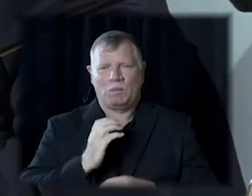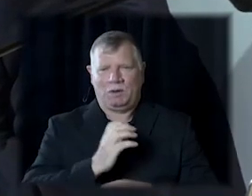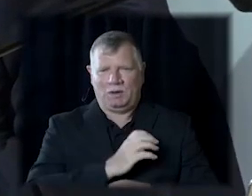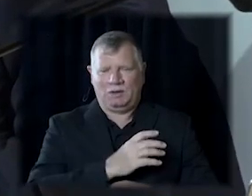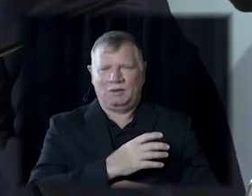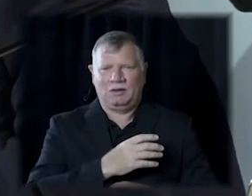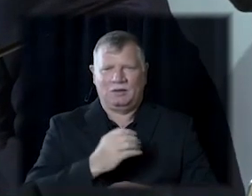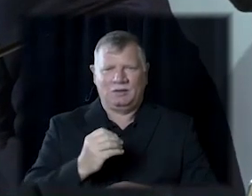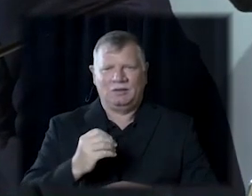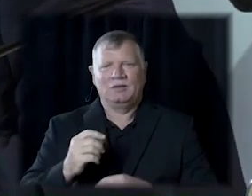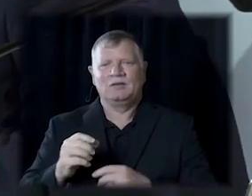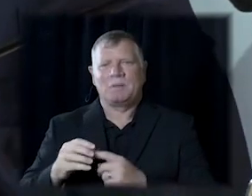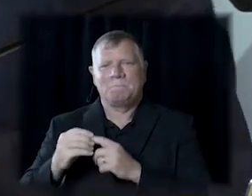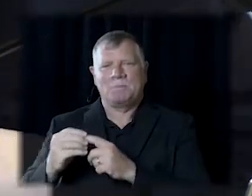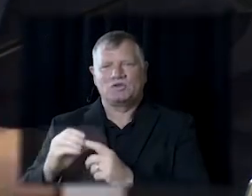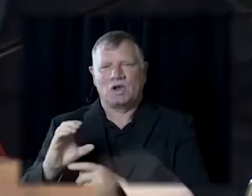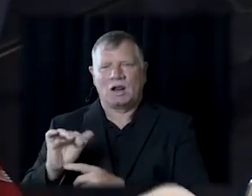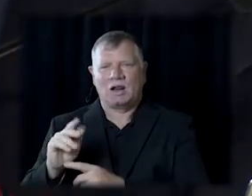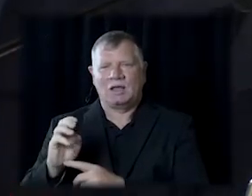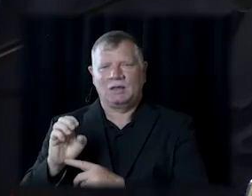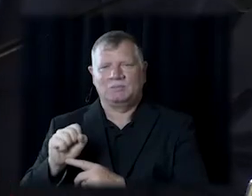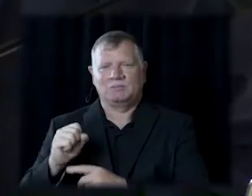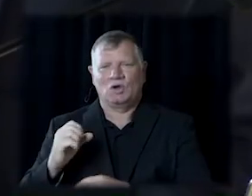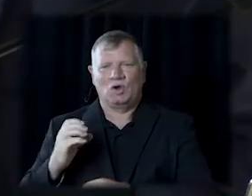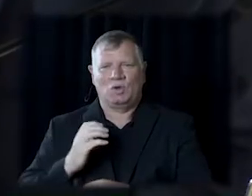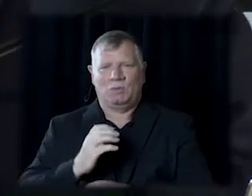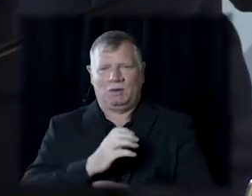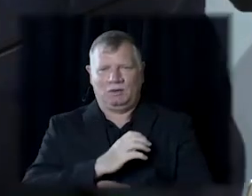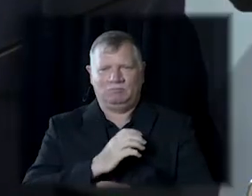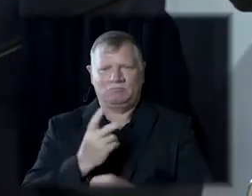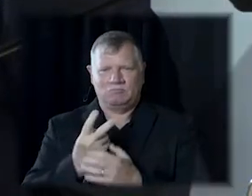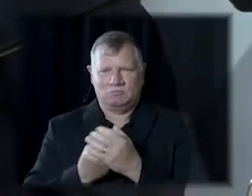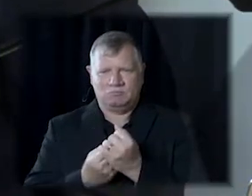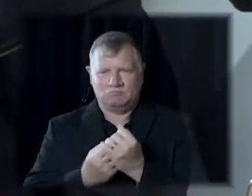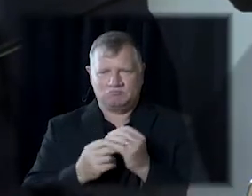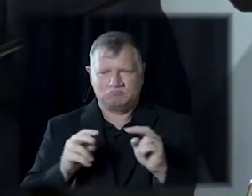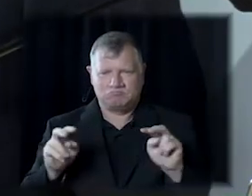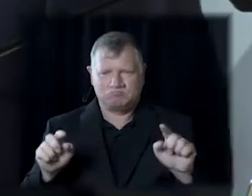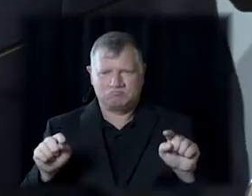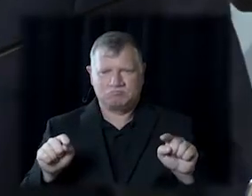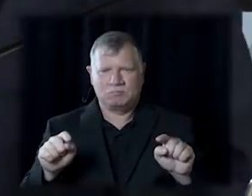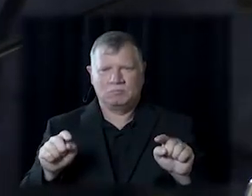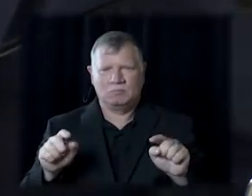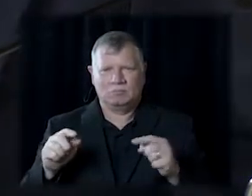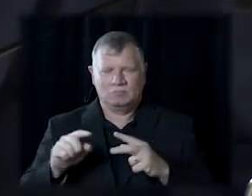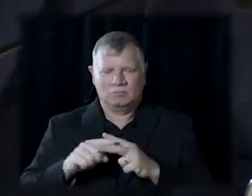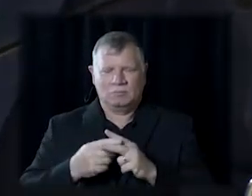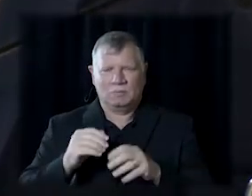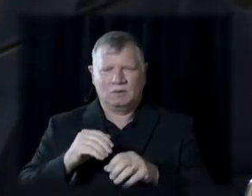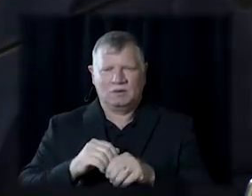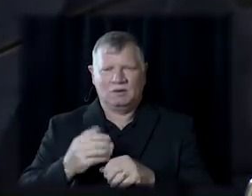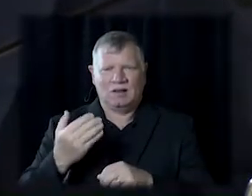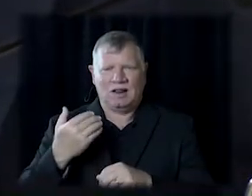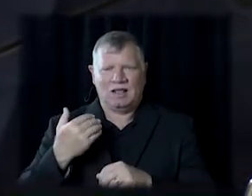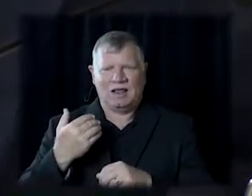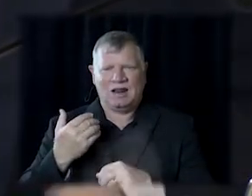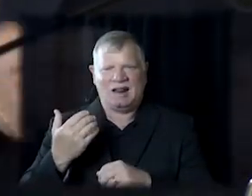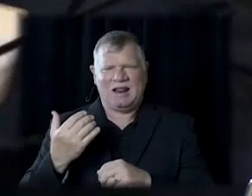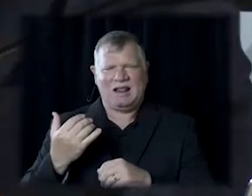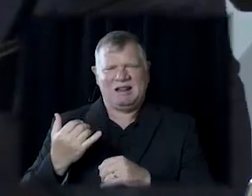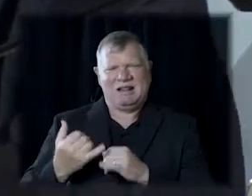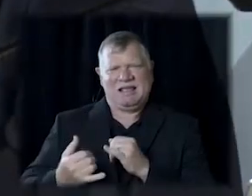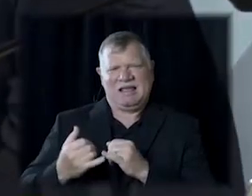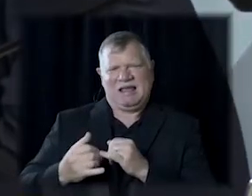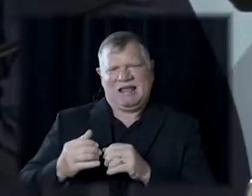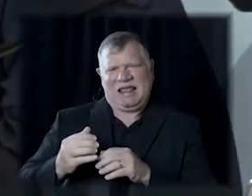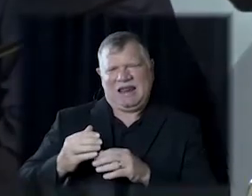Committee, the Special Claims Committee. That process began in earnest in late